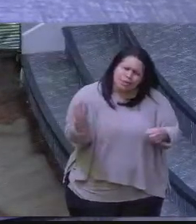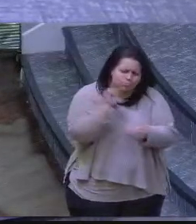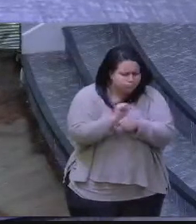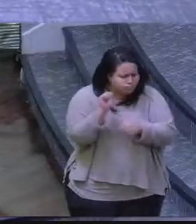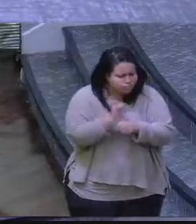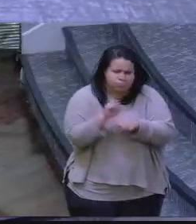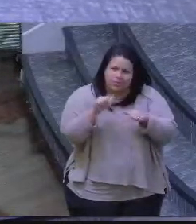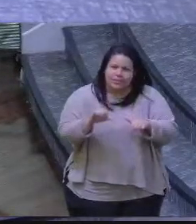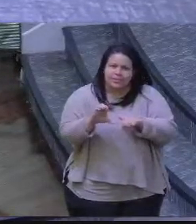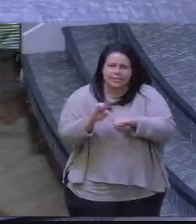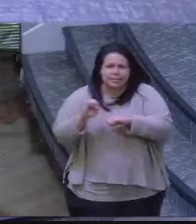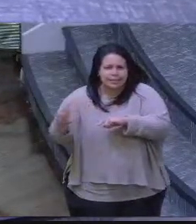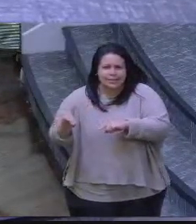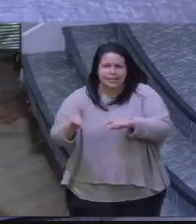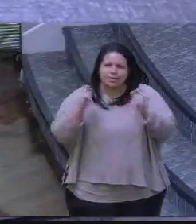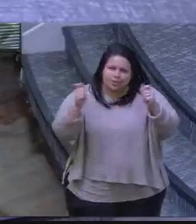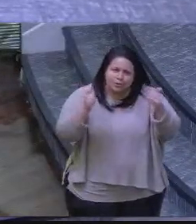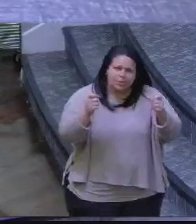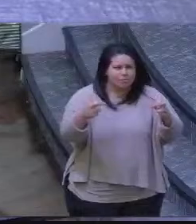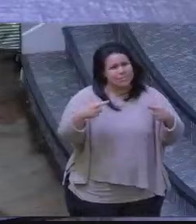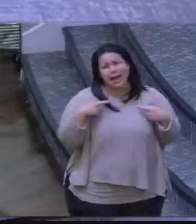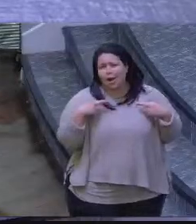and congratulate you on your retirement.